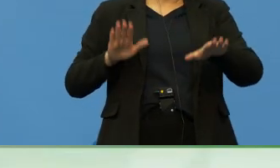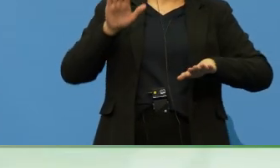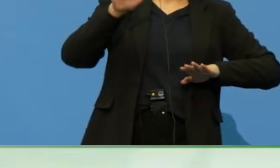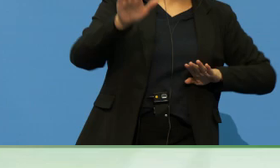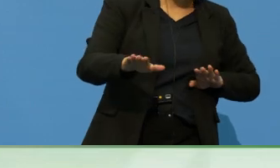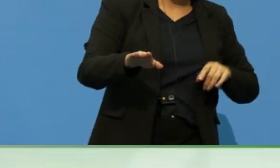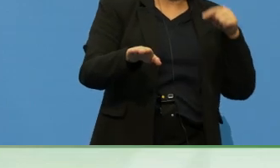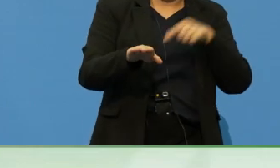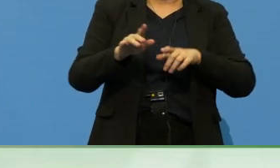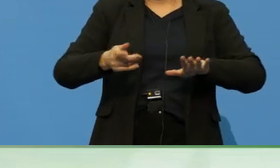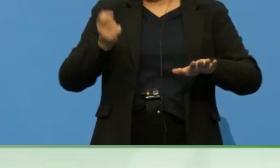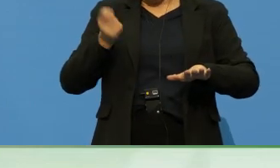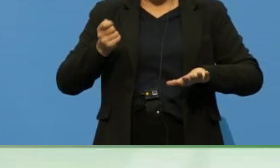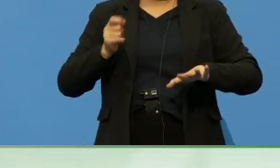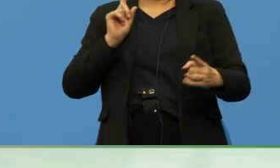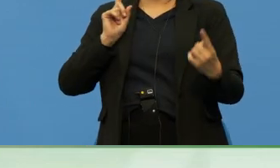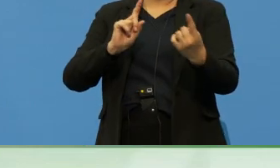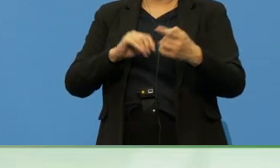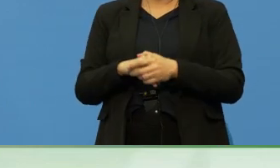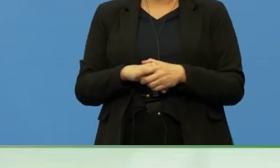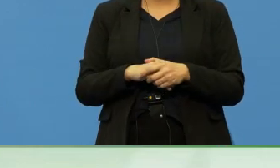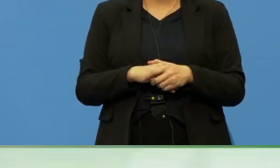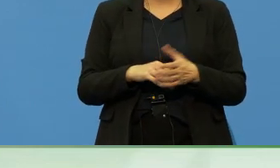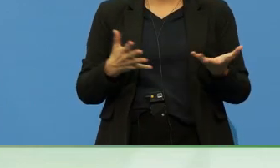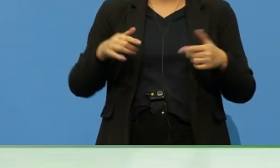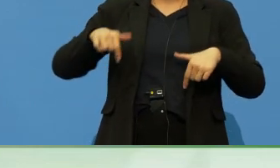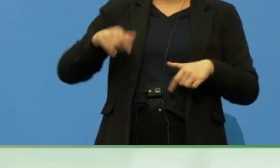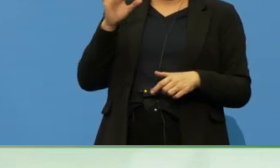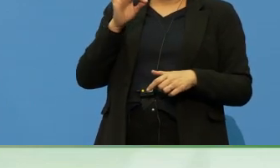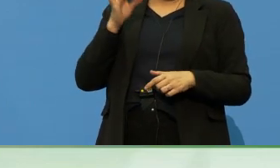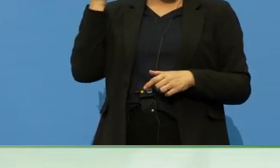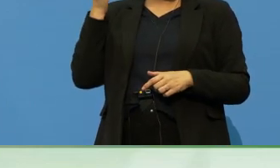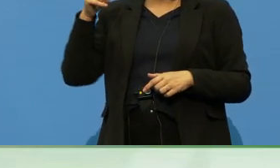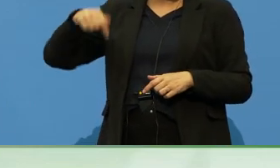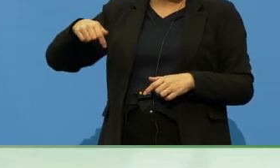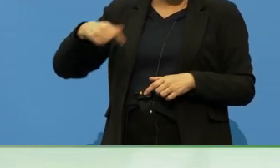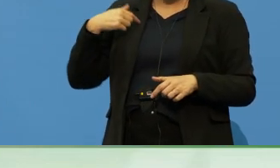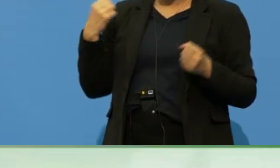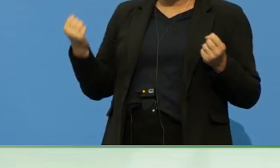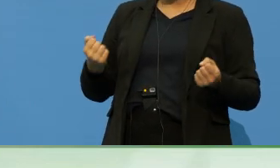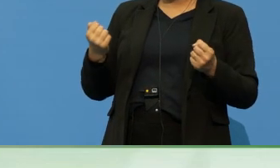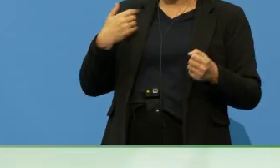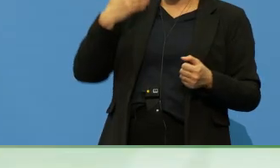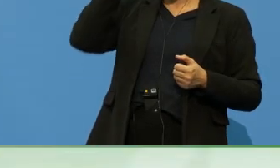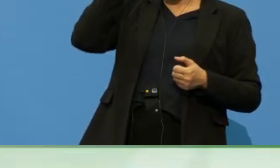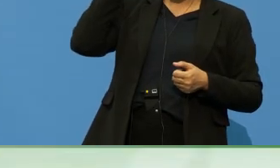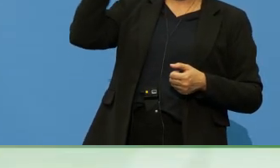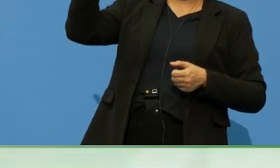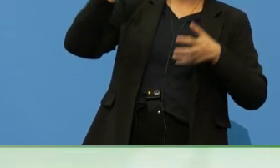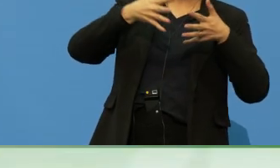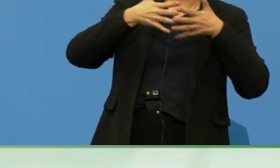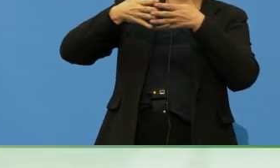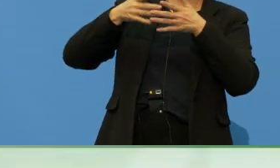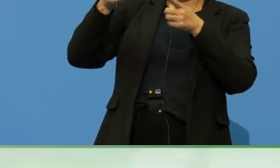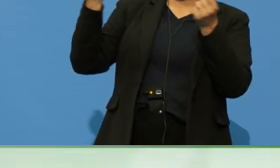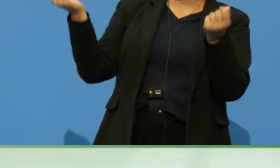Yeah, some association in France will do that. You know, it's terms of advocacy. It's already done in the US, for instance, this to sue